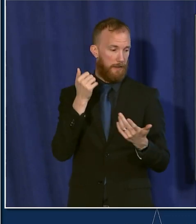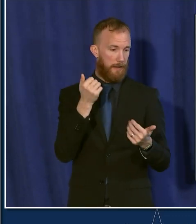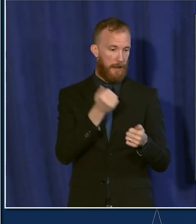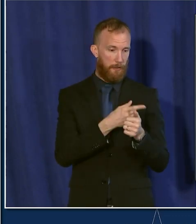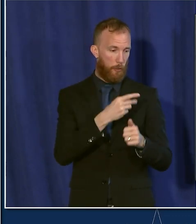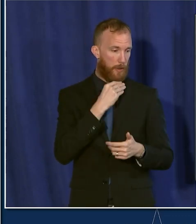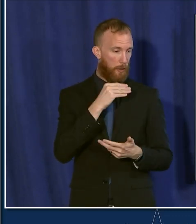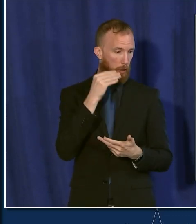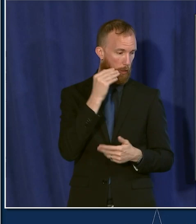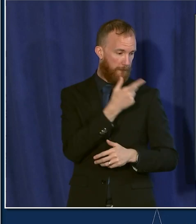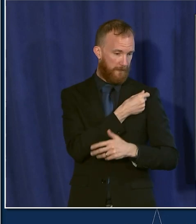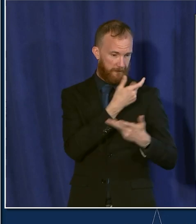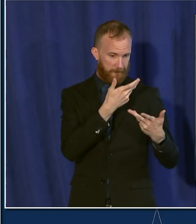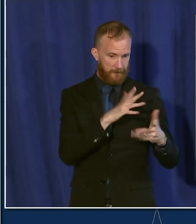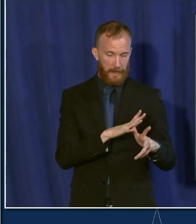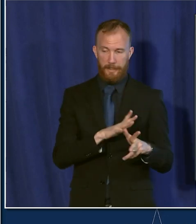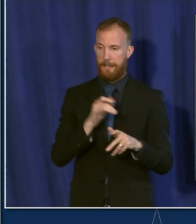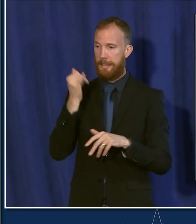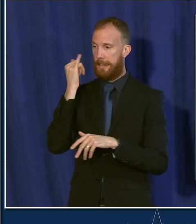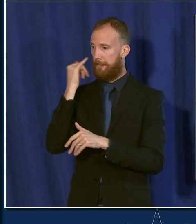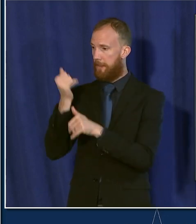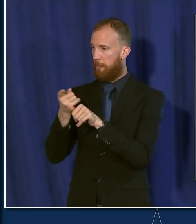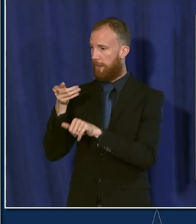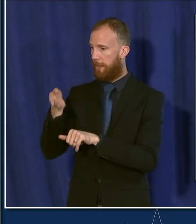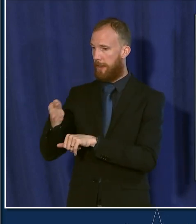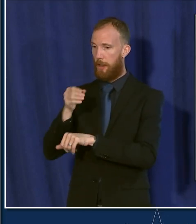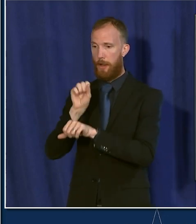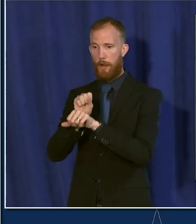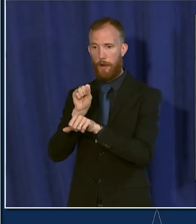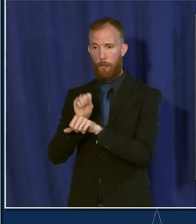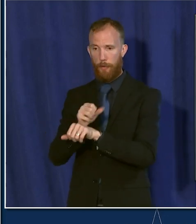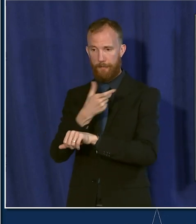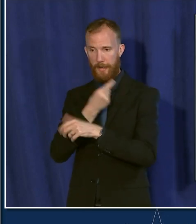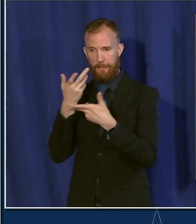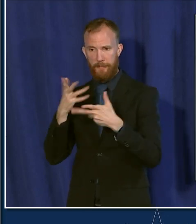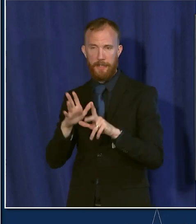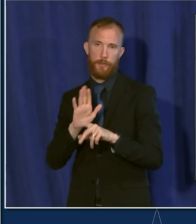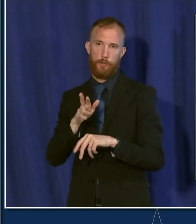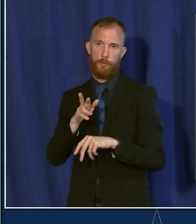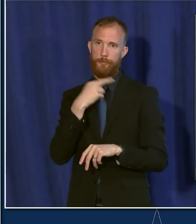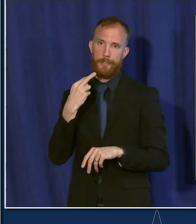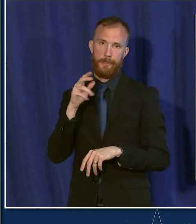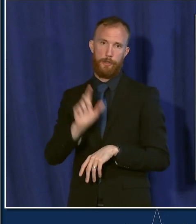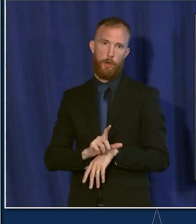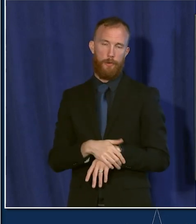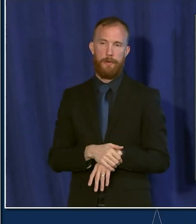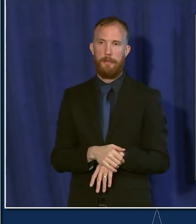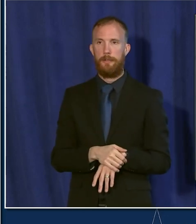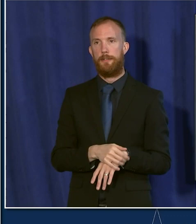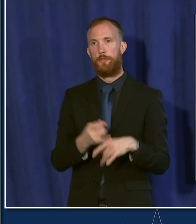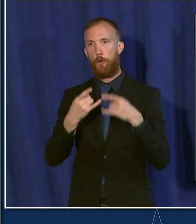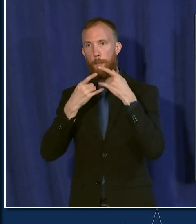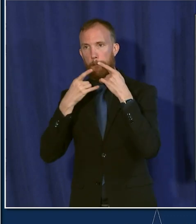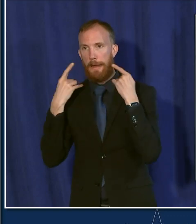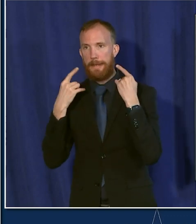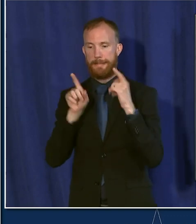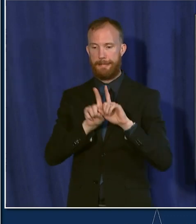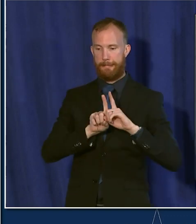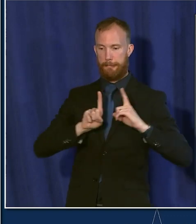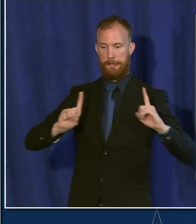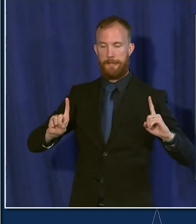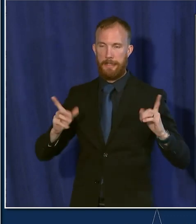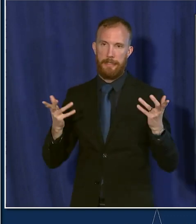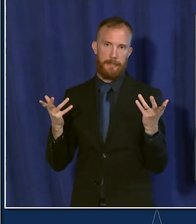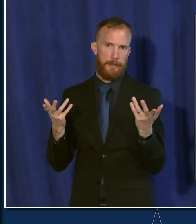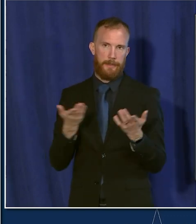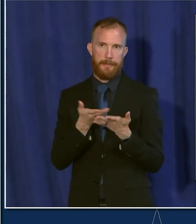setting, you know, your risk is really very, very low. I think in terms of, you know, masking and distancing and some of that, there are different decisions that